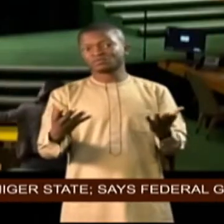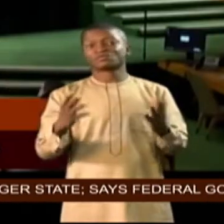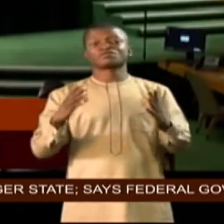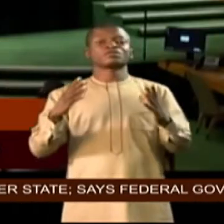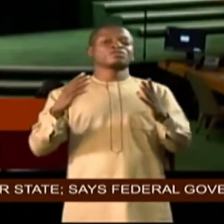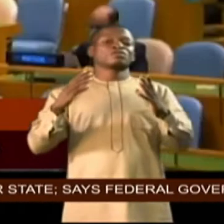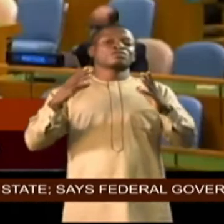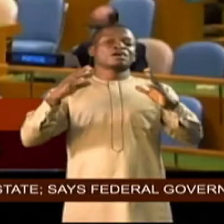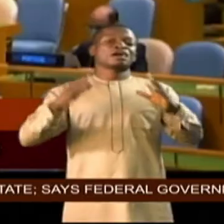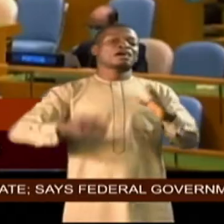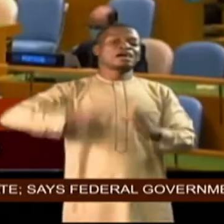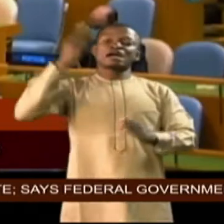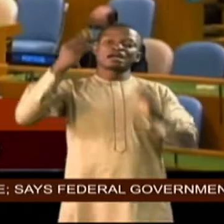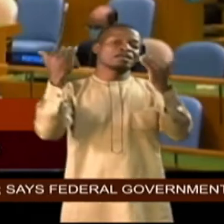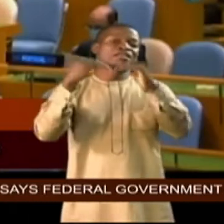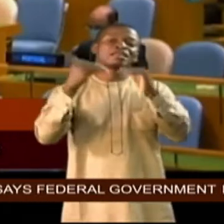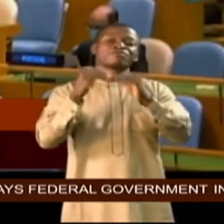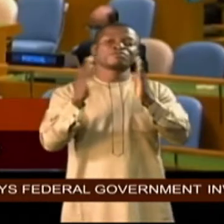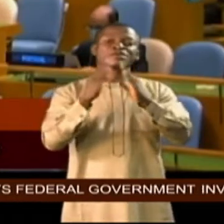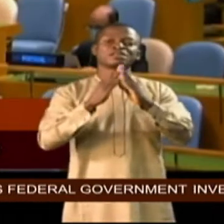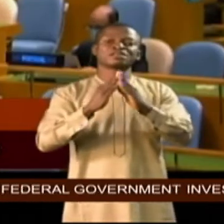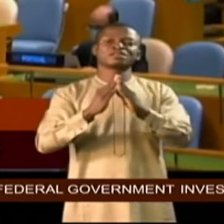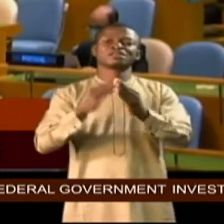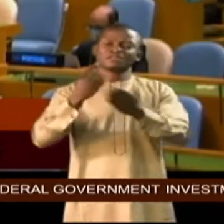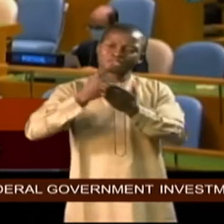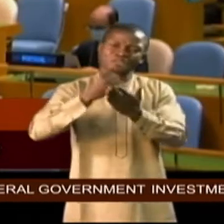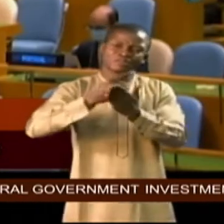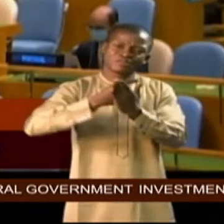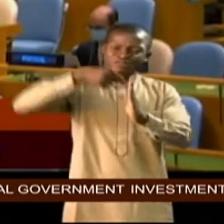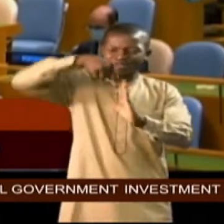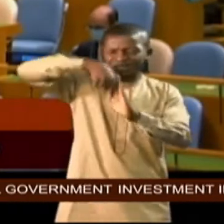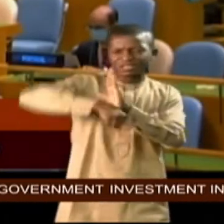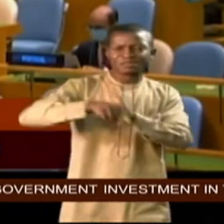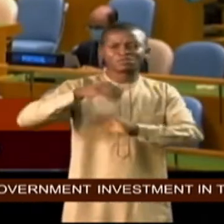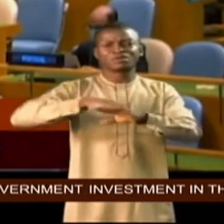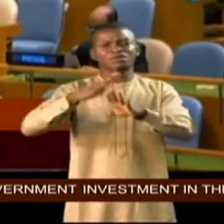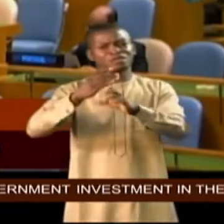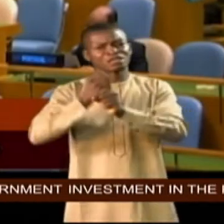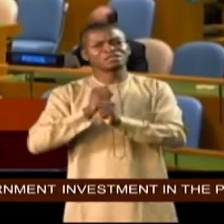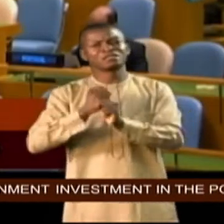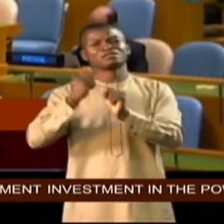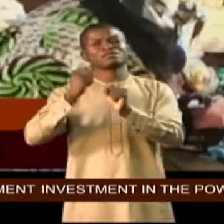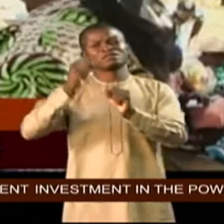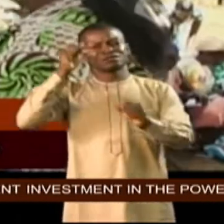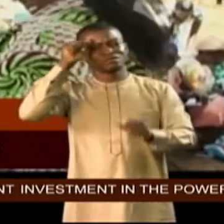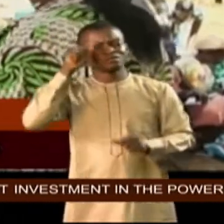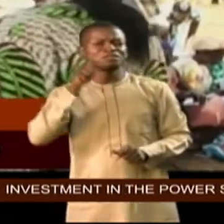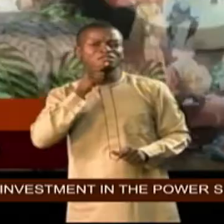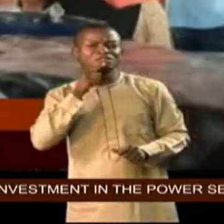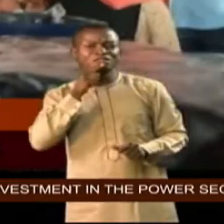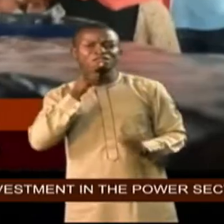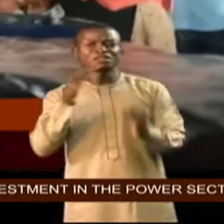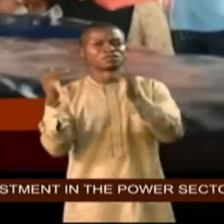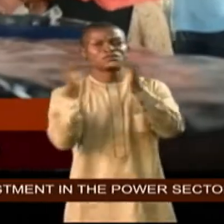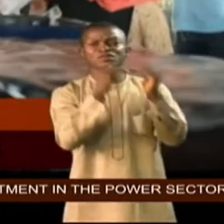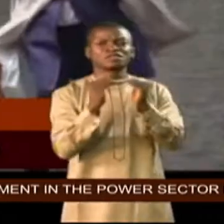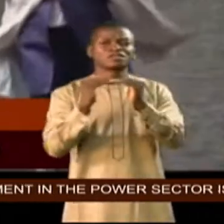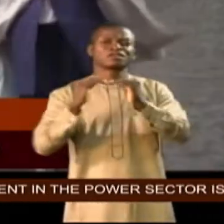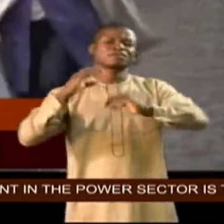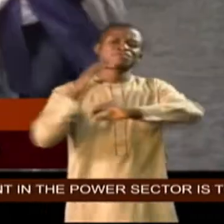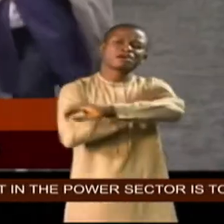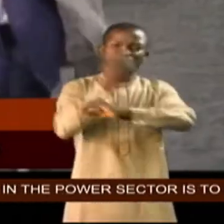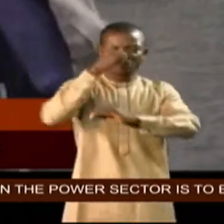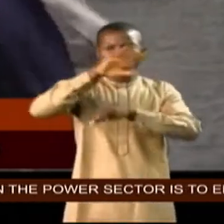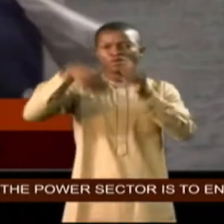high-level meeting dwelled extensively on accelerating the realization of gender equality and empowerment of all